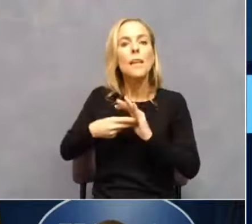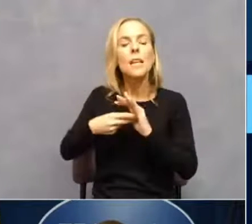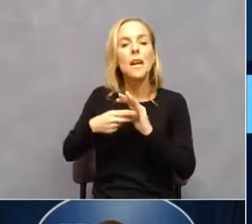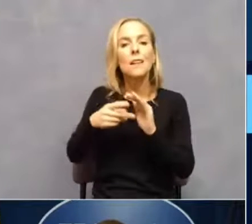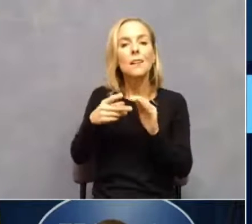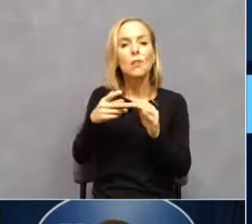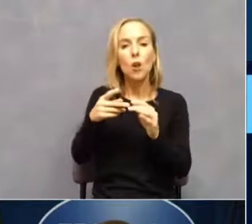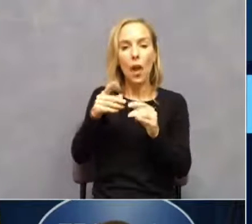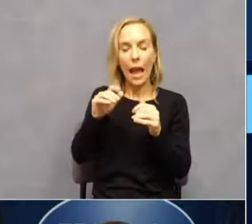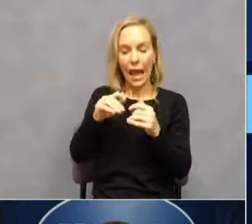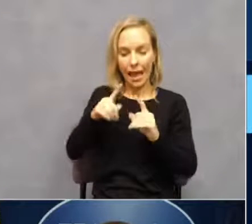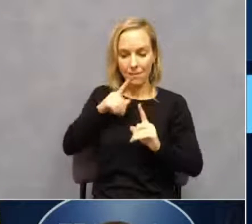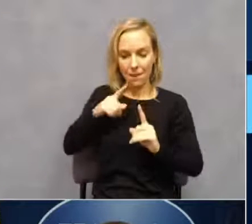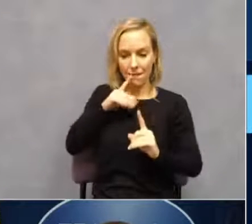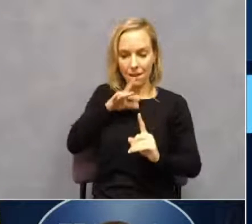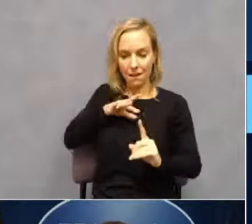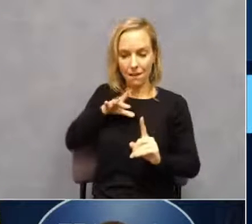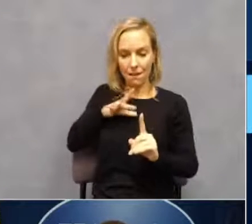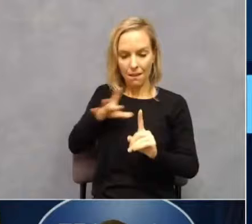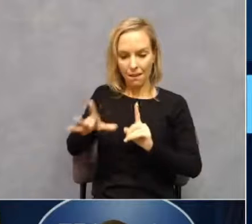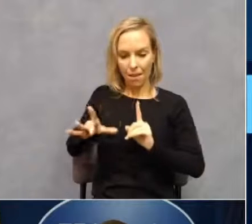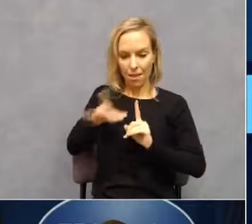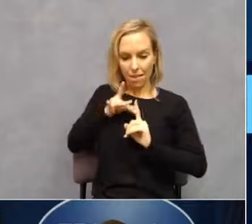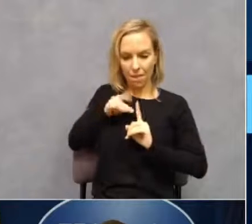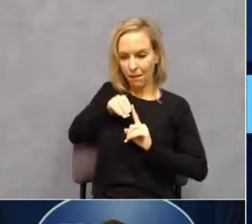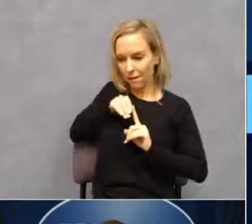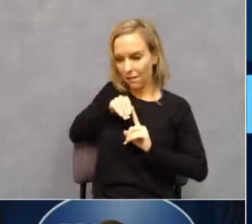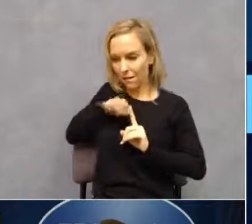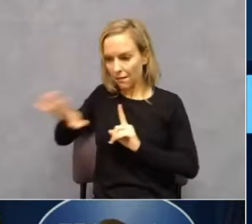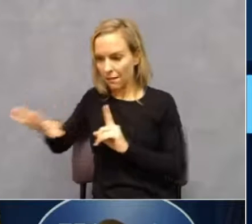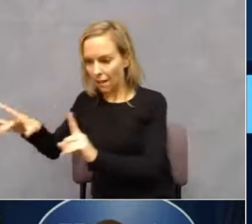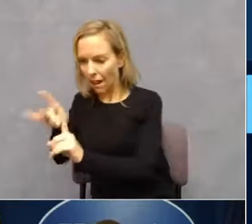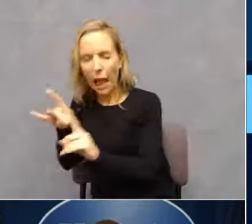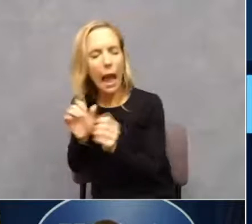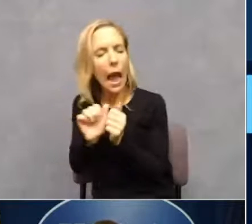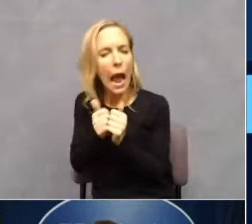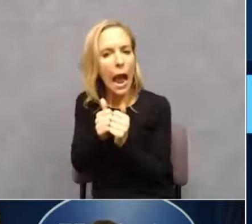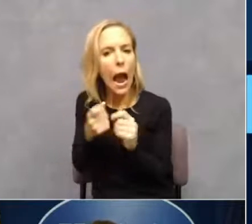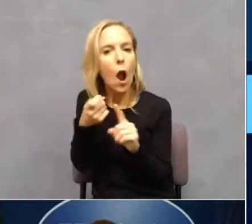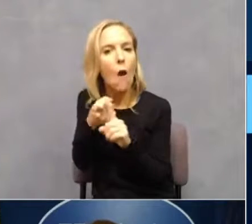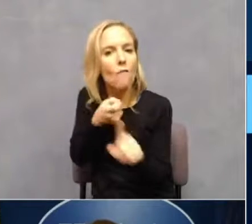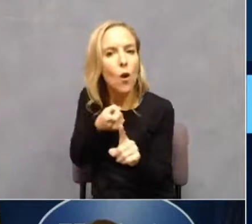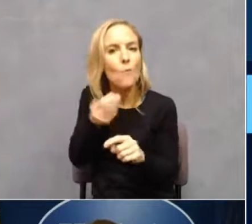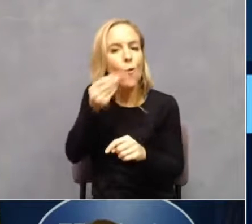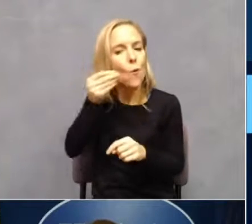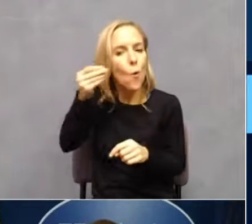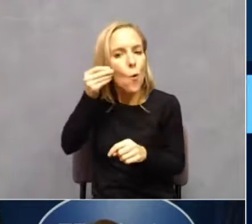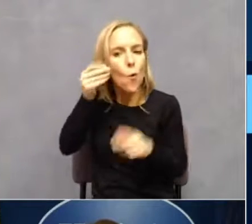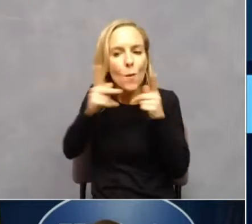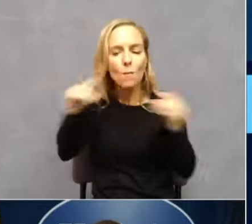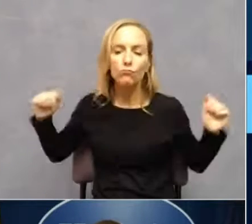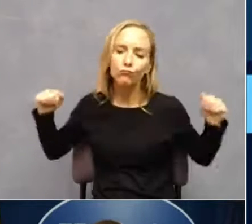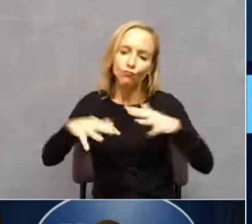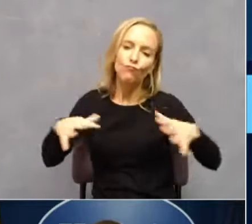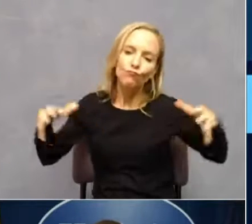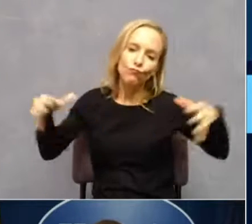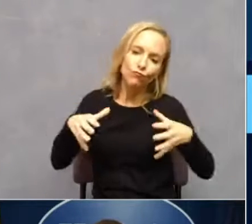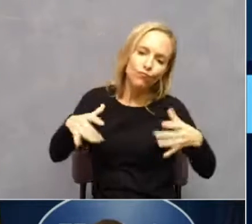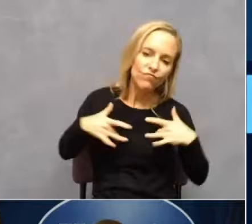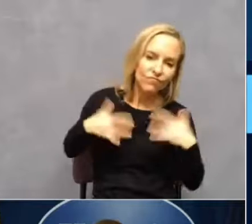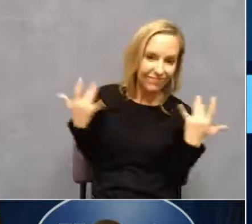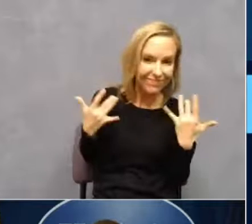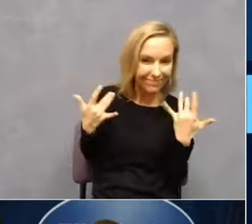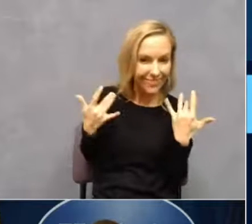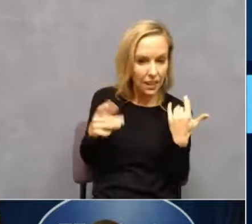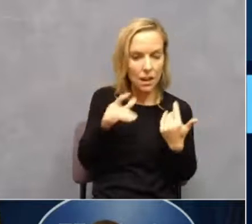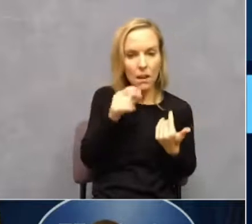home gatherings. So it's not just Andy Beshear or Stephen Stack that's been up here